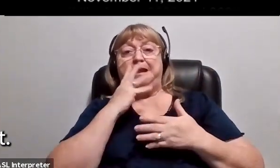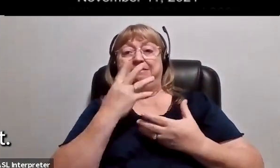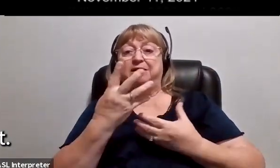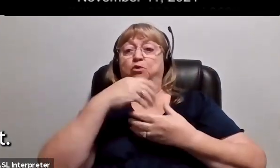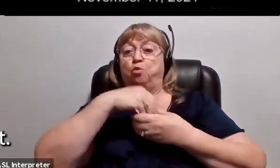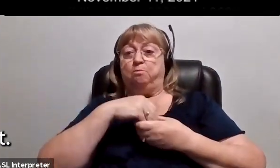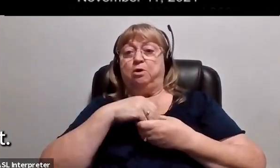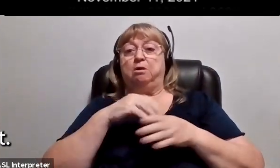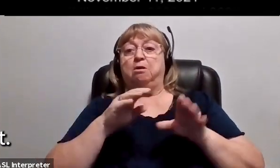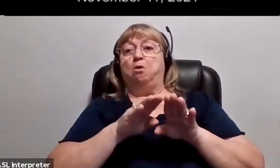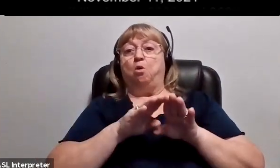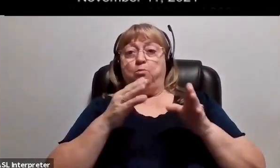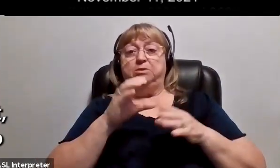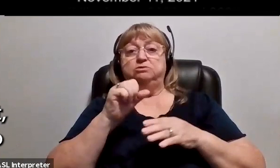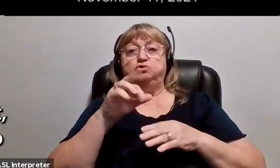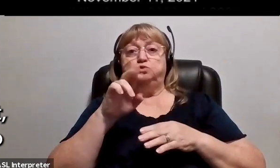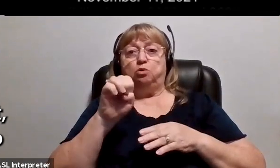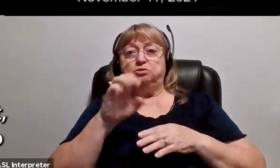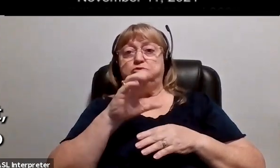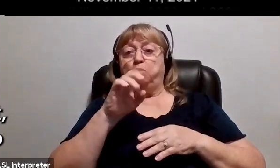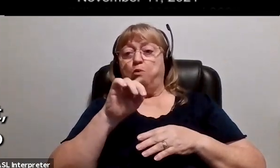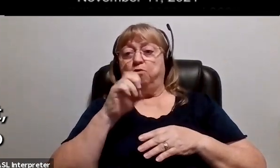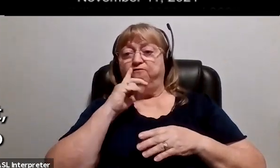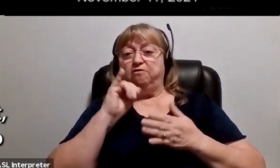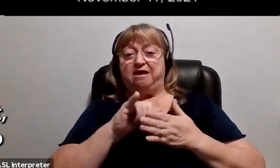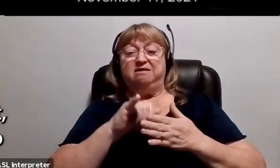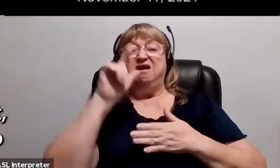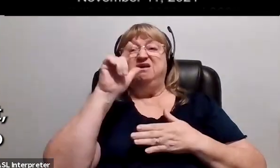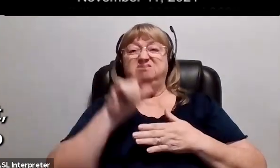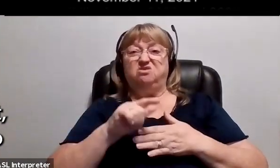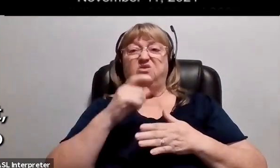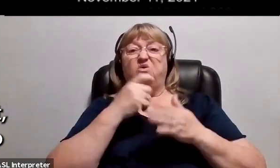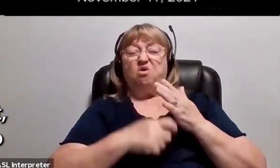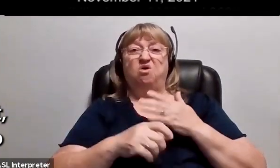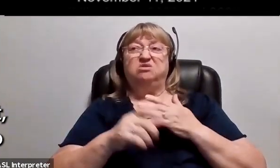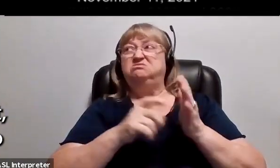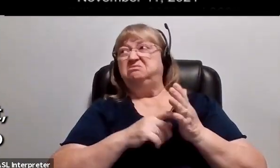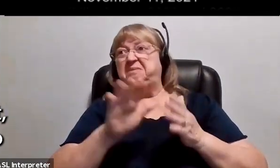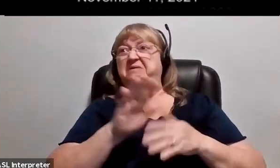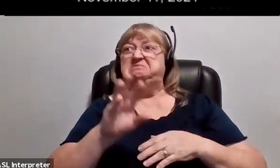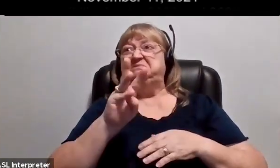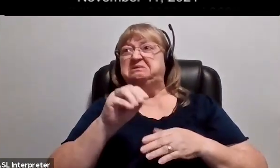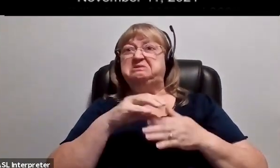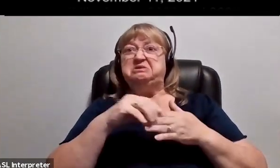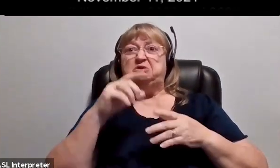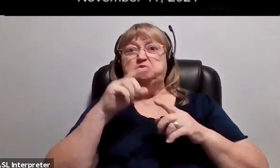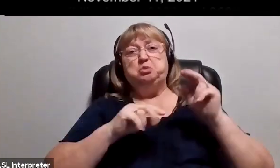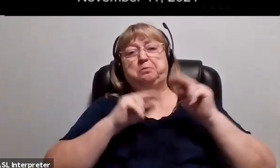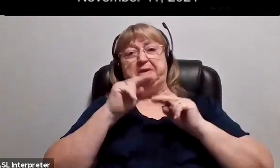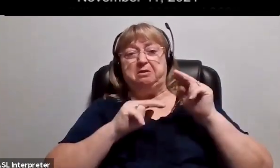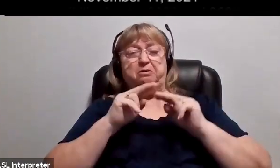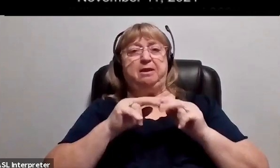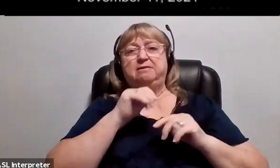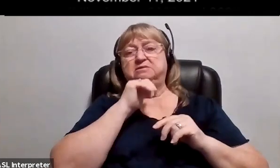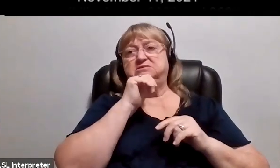incorporate open source code for it. And it's a very low cost instrument. It only takes around $60 to build, and also not